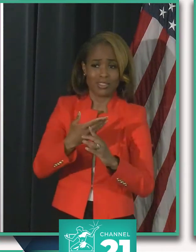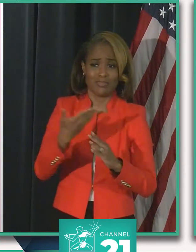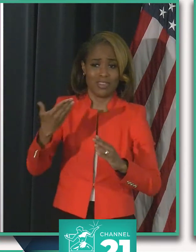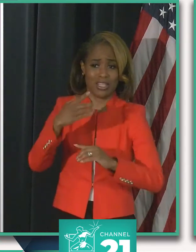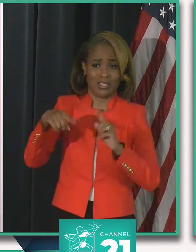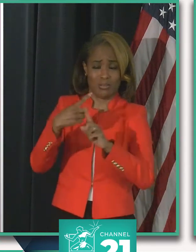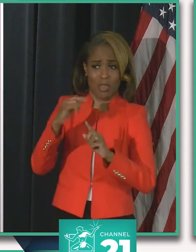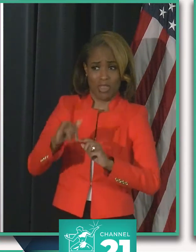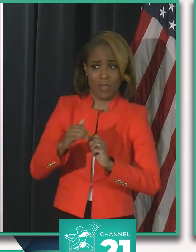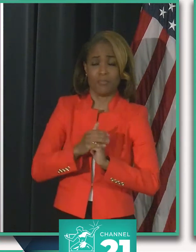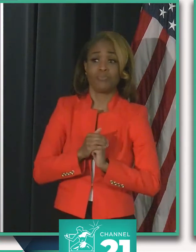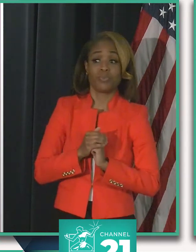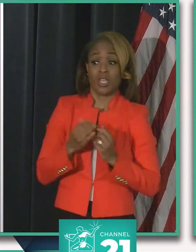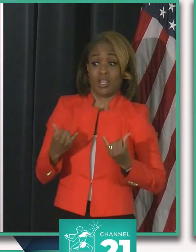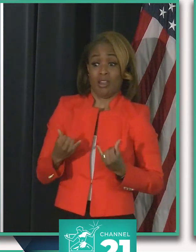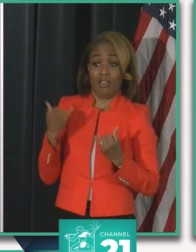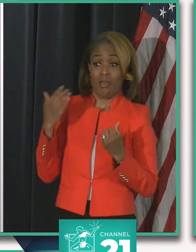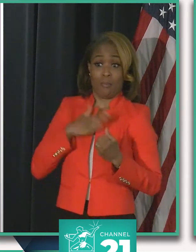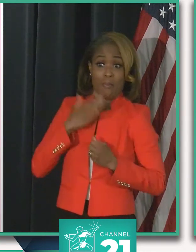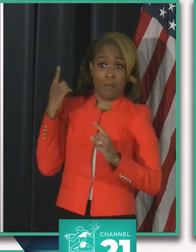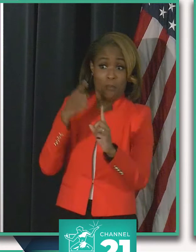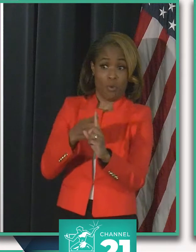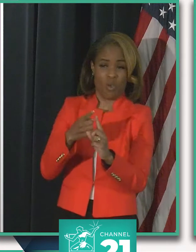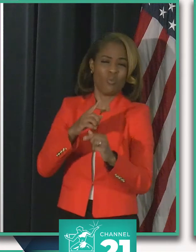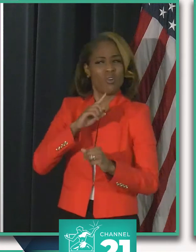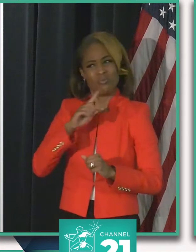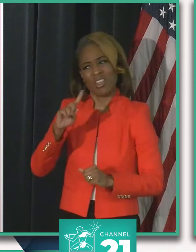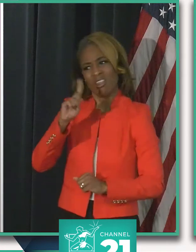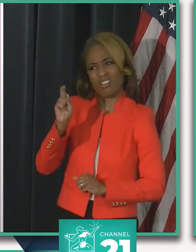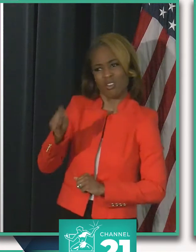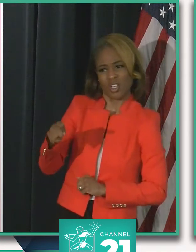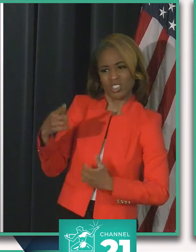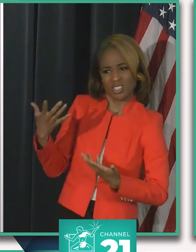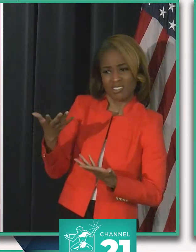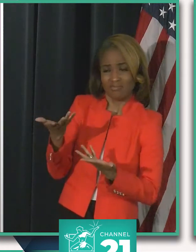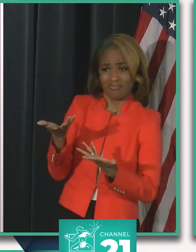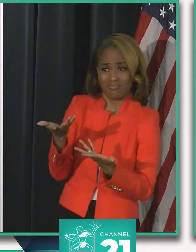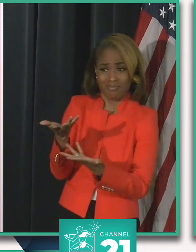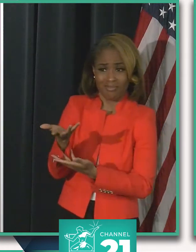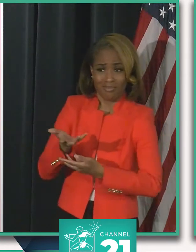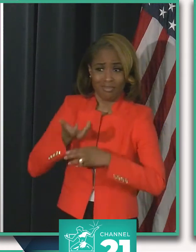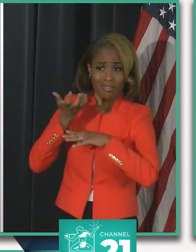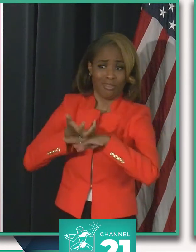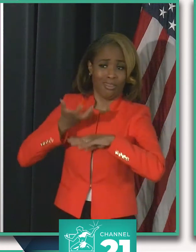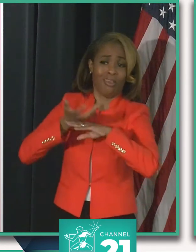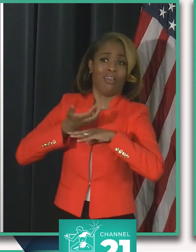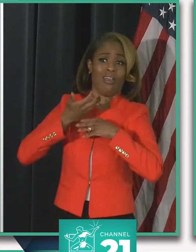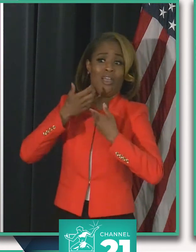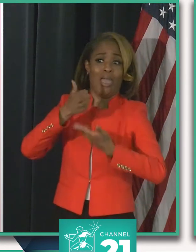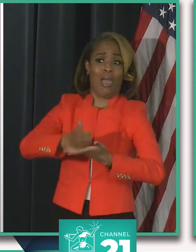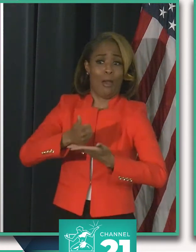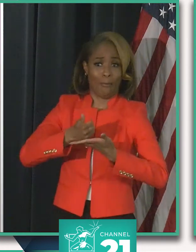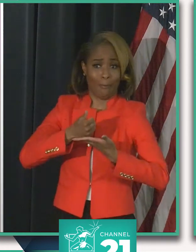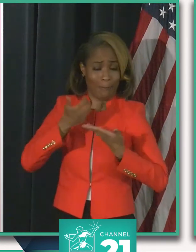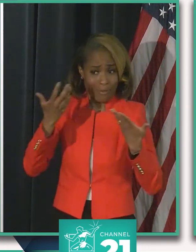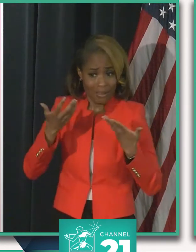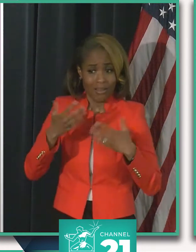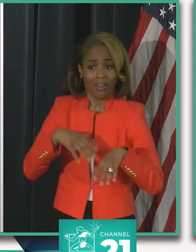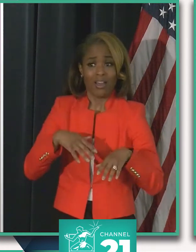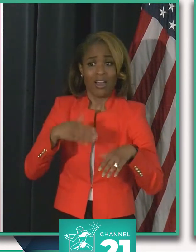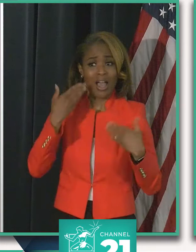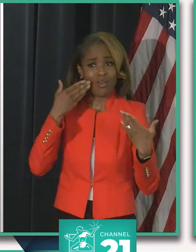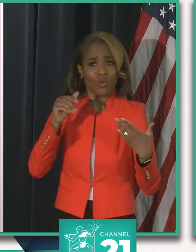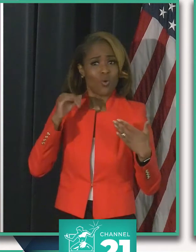My point to now is it's really a question and a plea for help if it's available. I don't know if we have somewhere